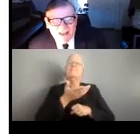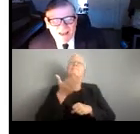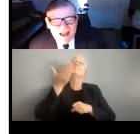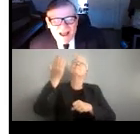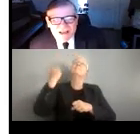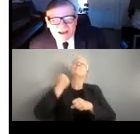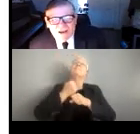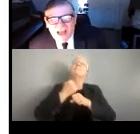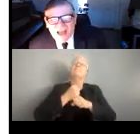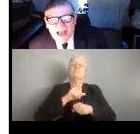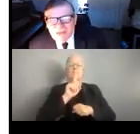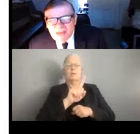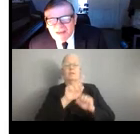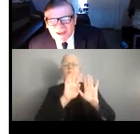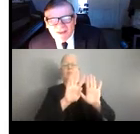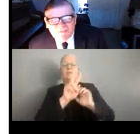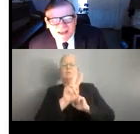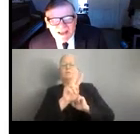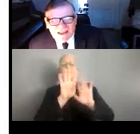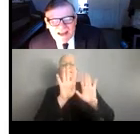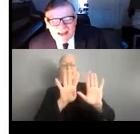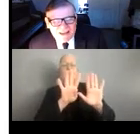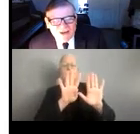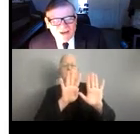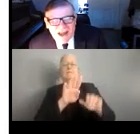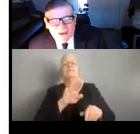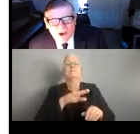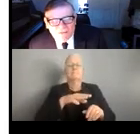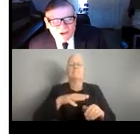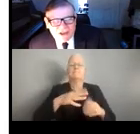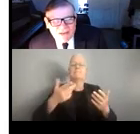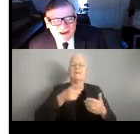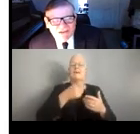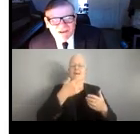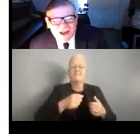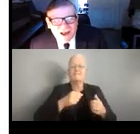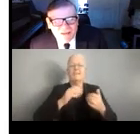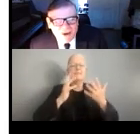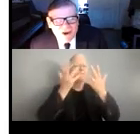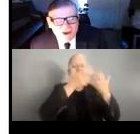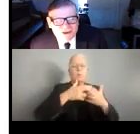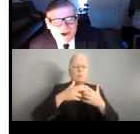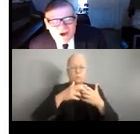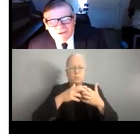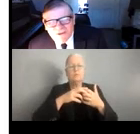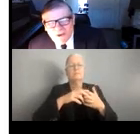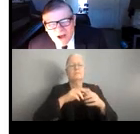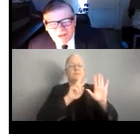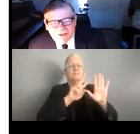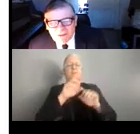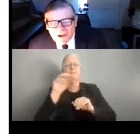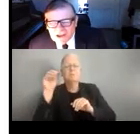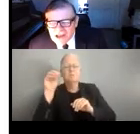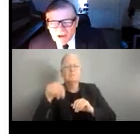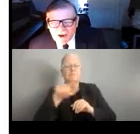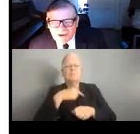1929. So they have the benefit of being at the center of a network of more than 700 employers who form part of an